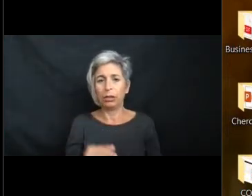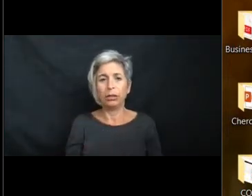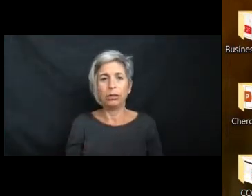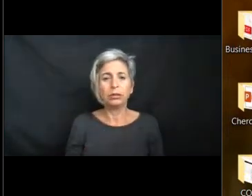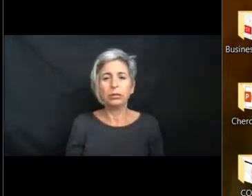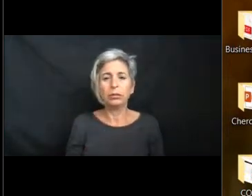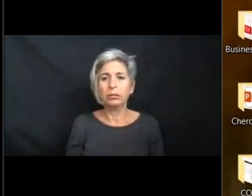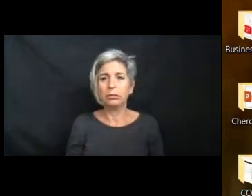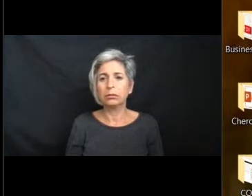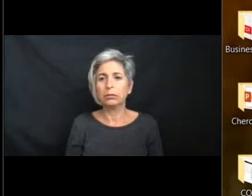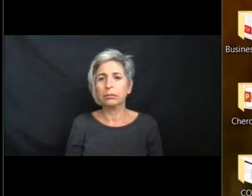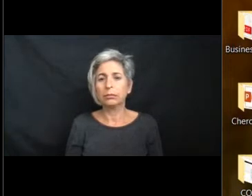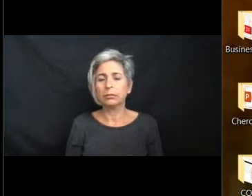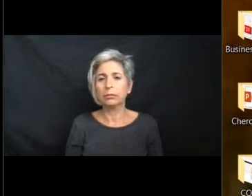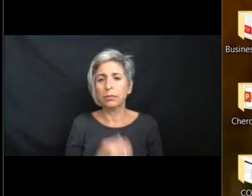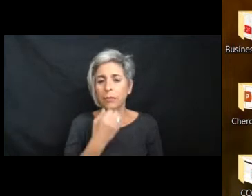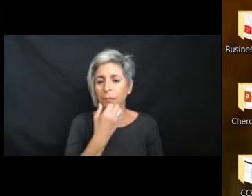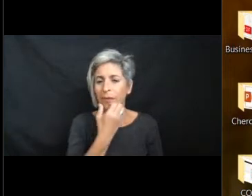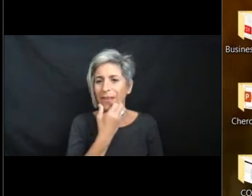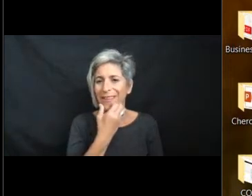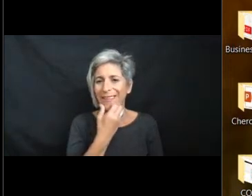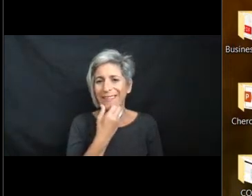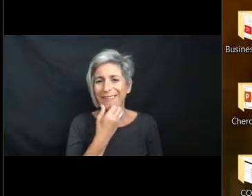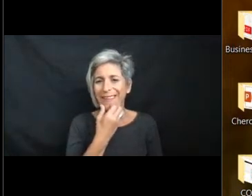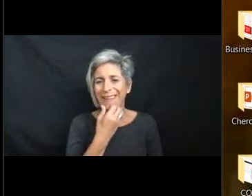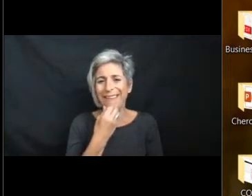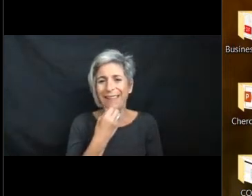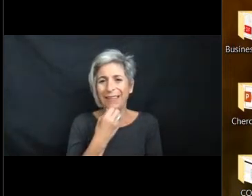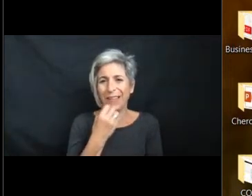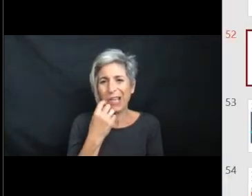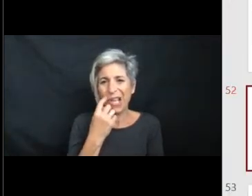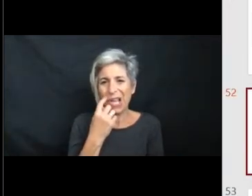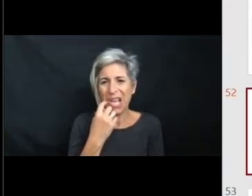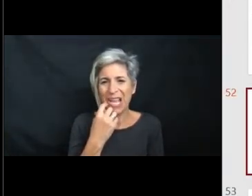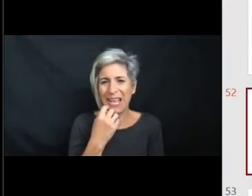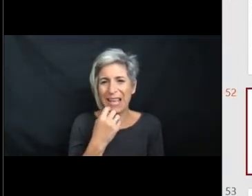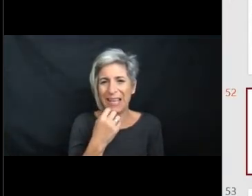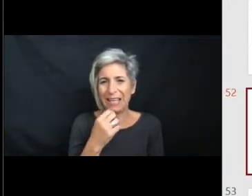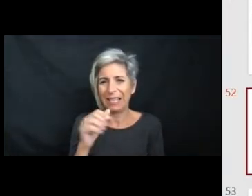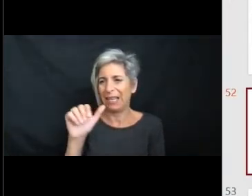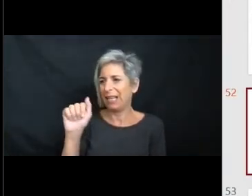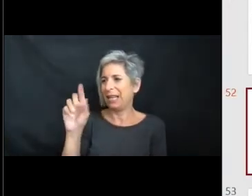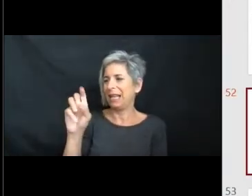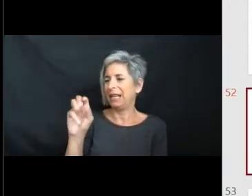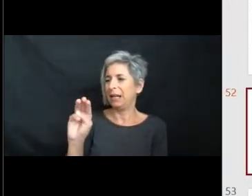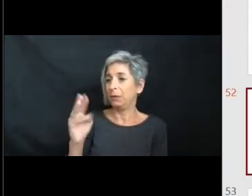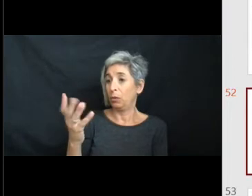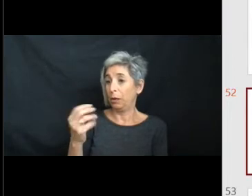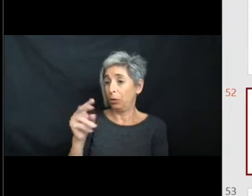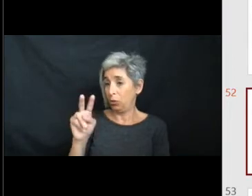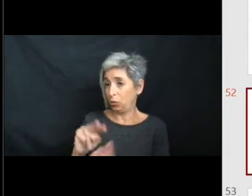What is the preference of the group? Adam, as the chair of this meeting, what would you like me to do?